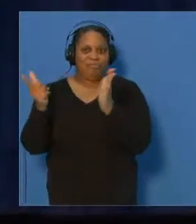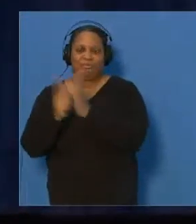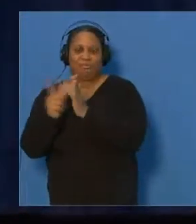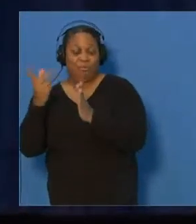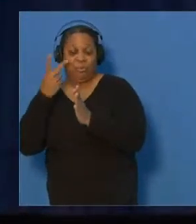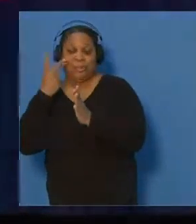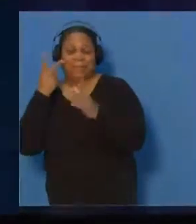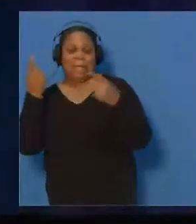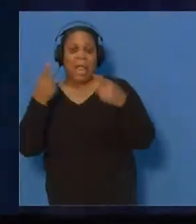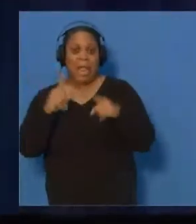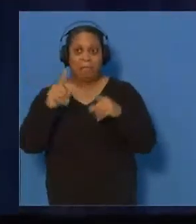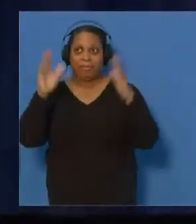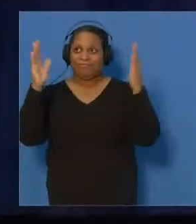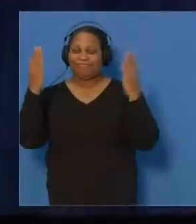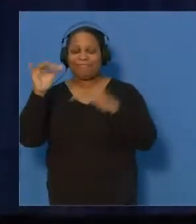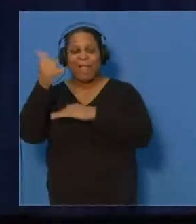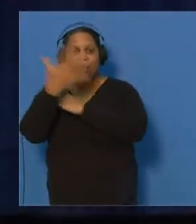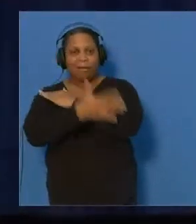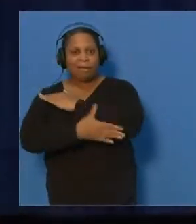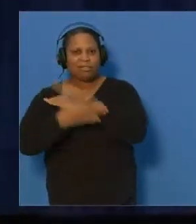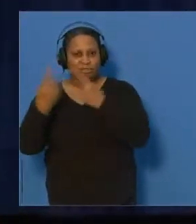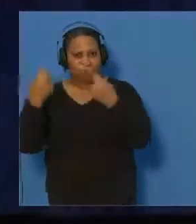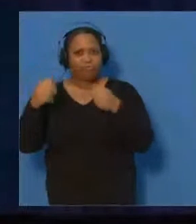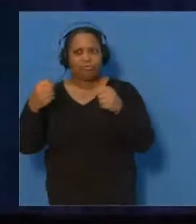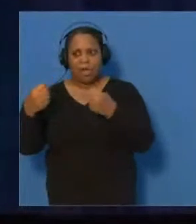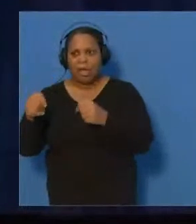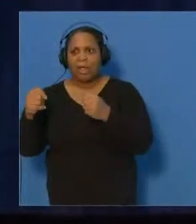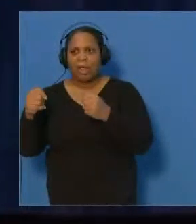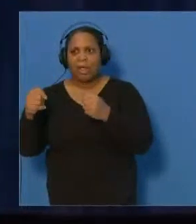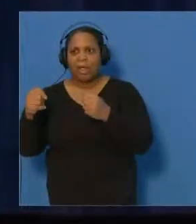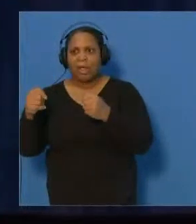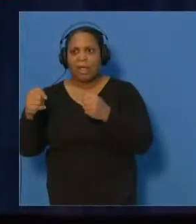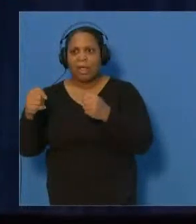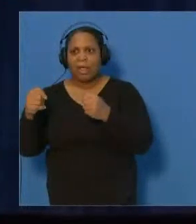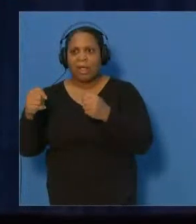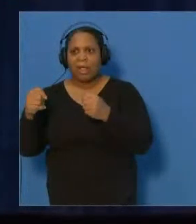seen those in other countries where they try to do that and rely on